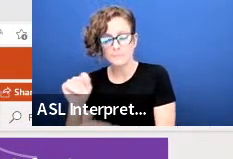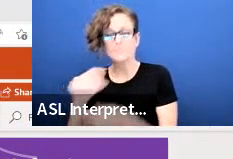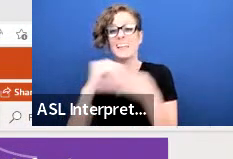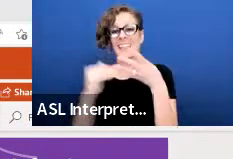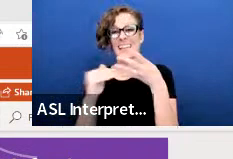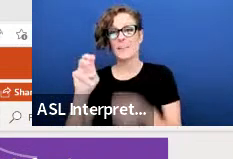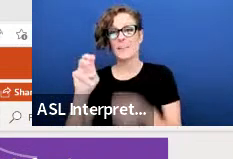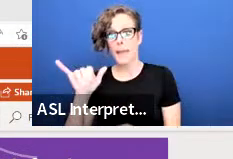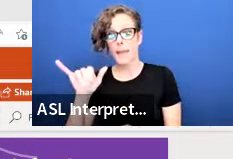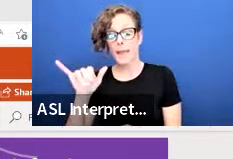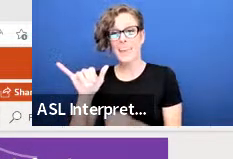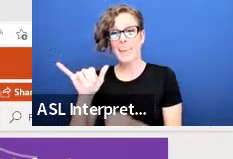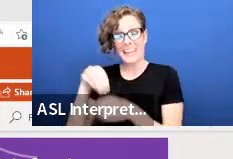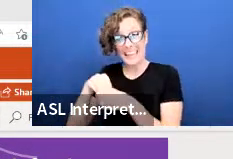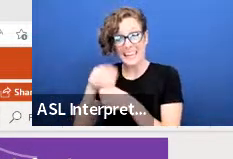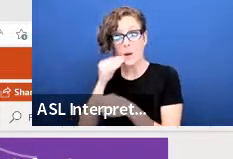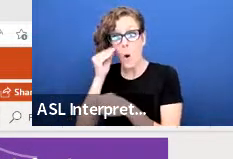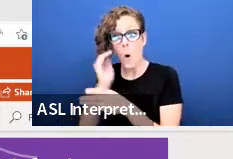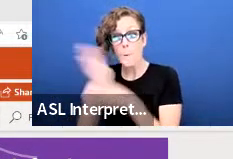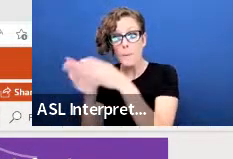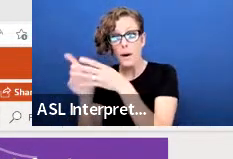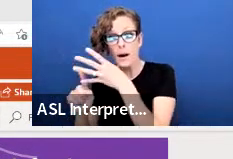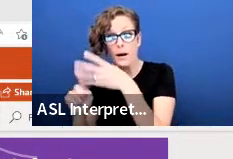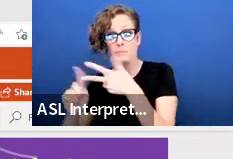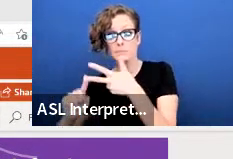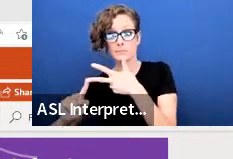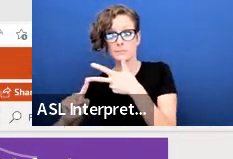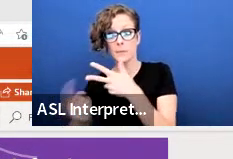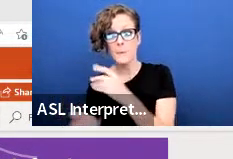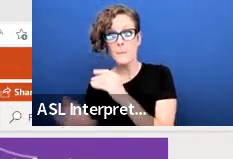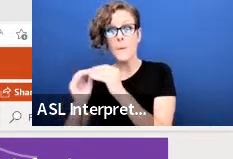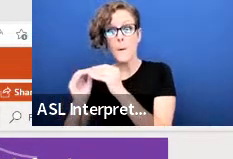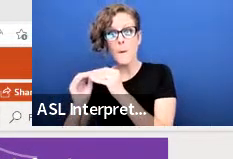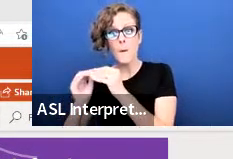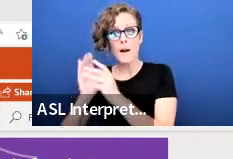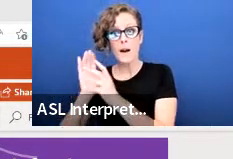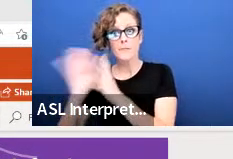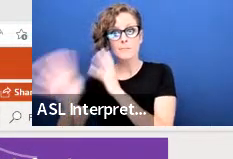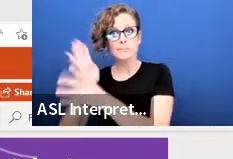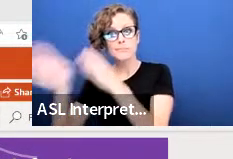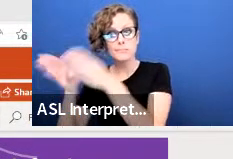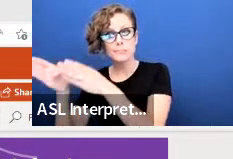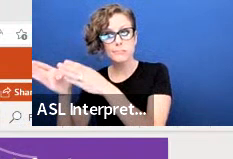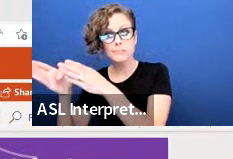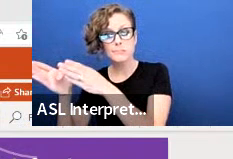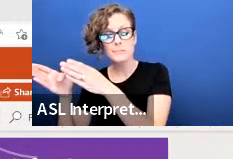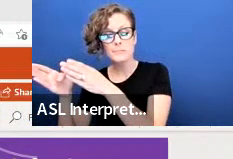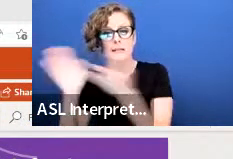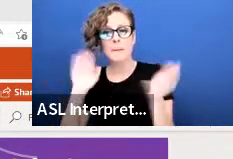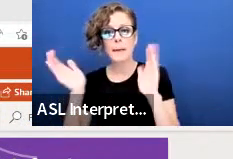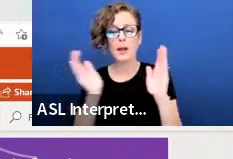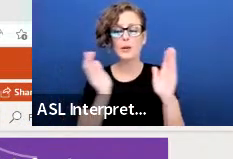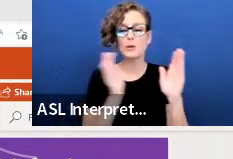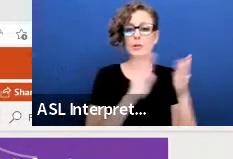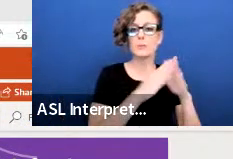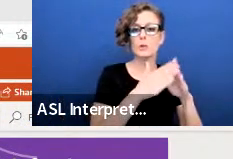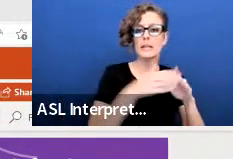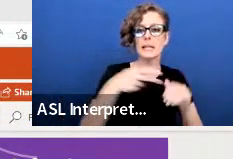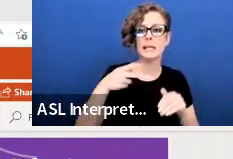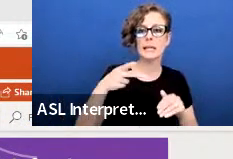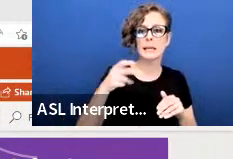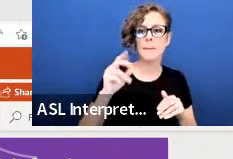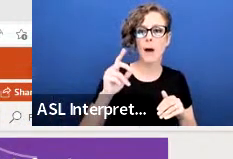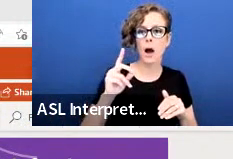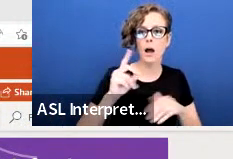actually vaccinating more people than we were vaccinating at our reoccurring community pods. So we got to a point where